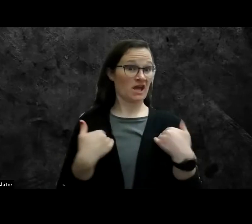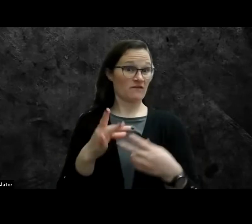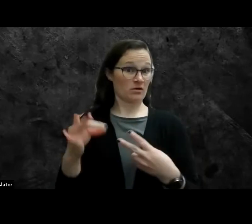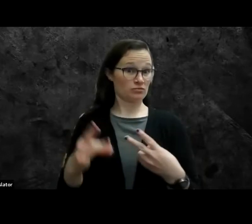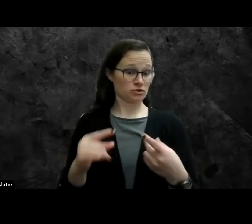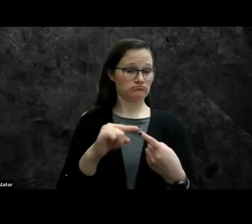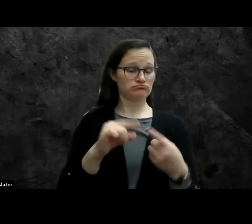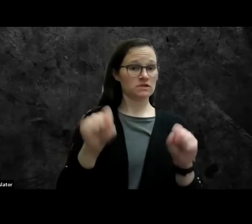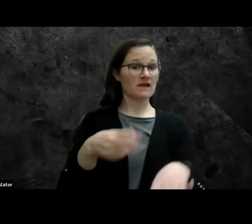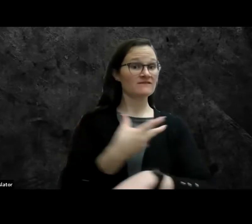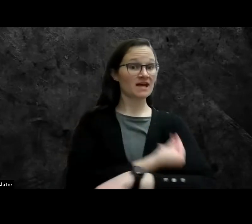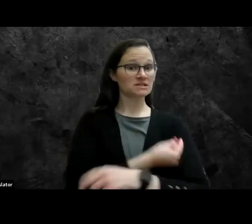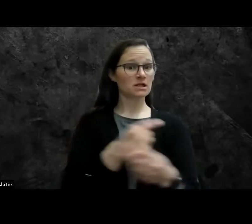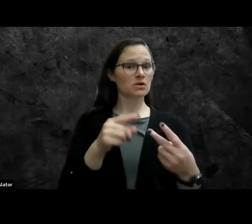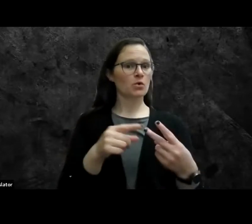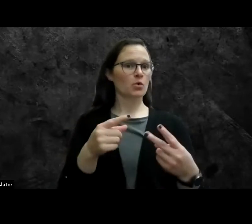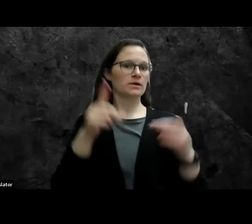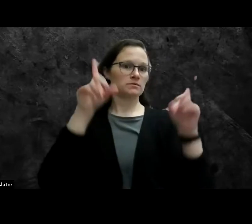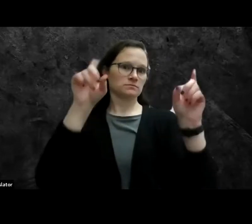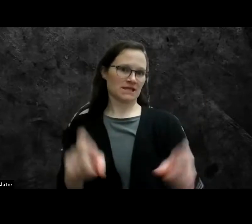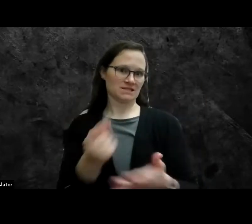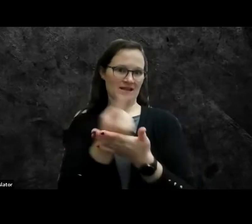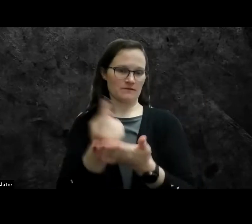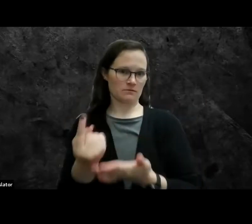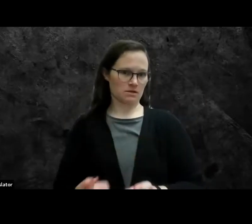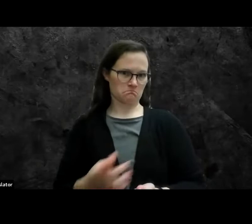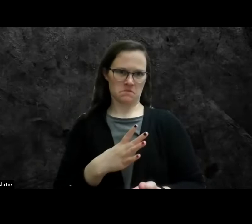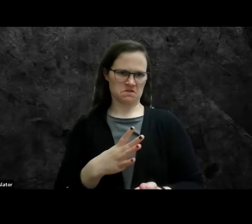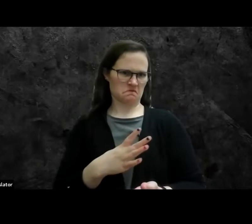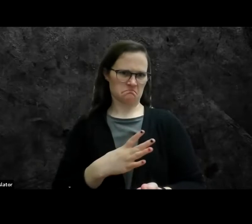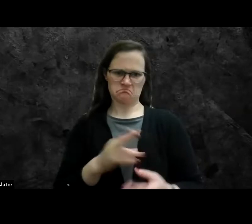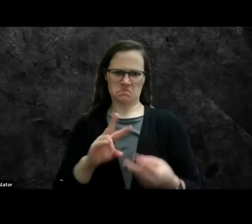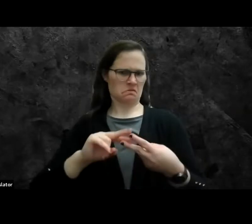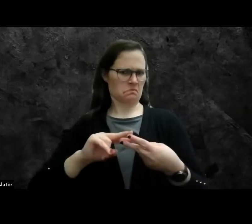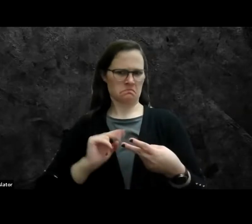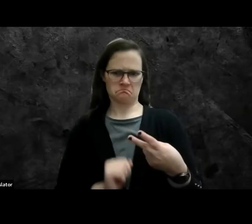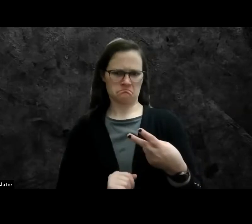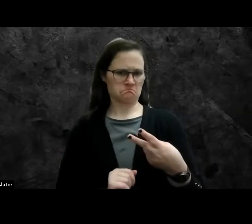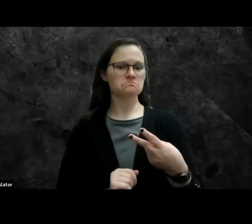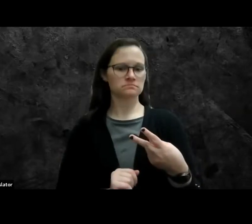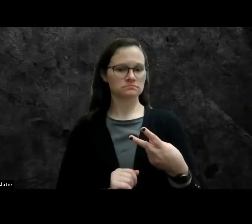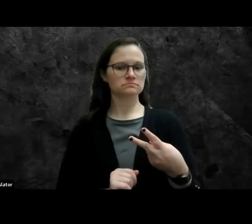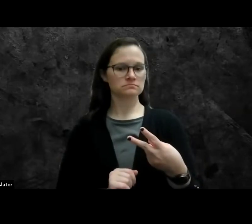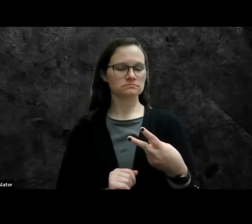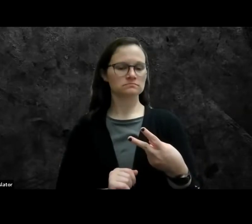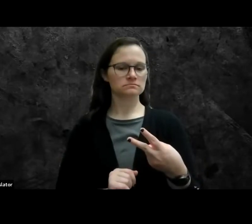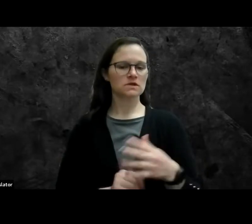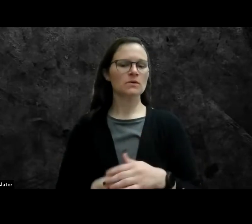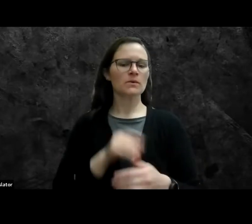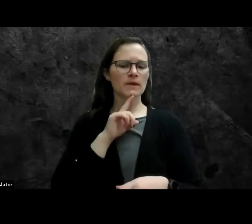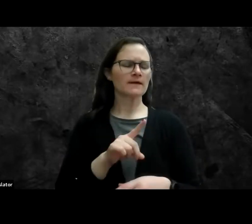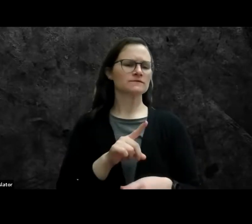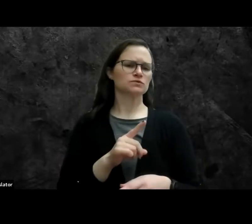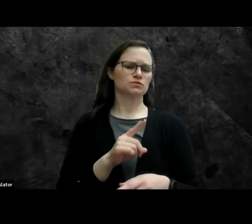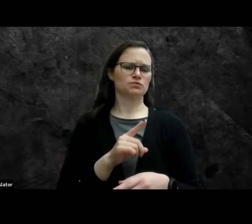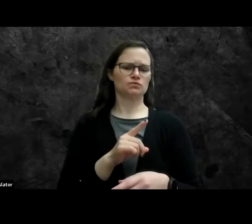responsibilities. And we have to weigh in the context of a university how we actually